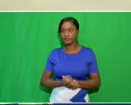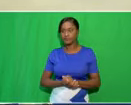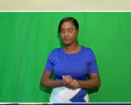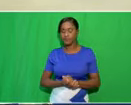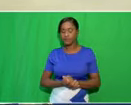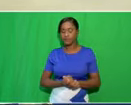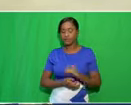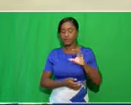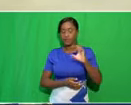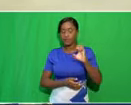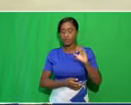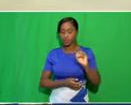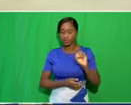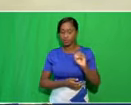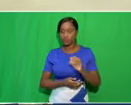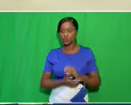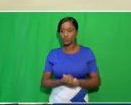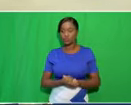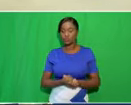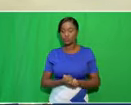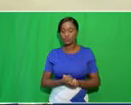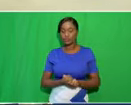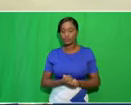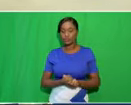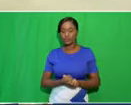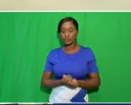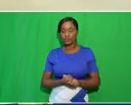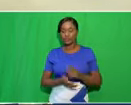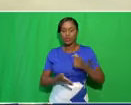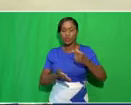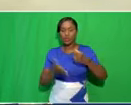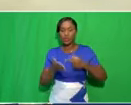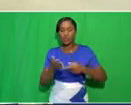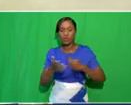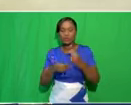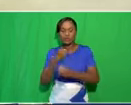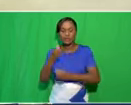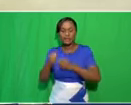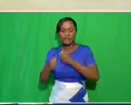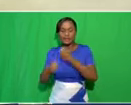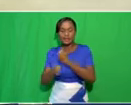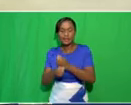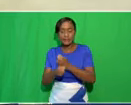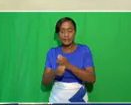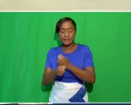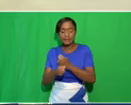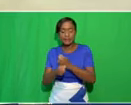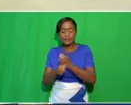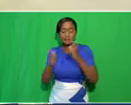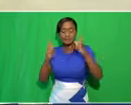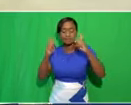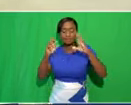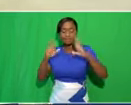Education Officer, the CEO. What are the types, if any, of means of assessment and placement